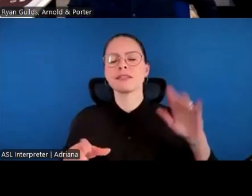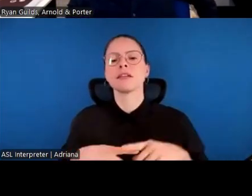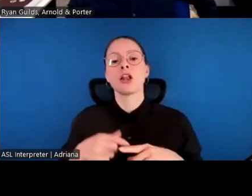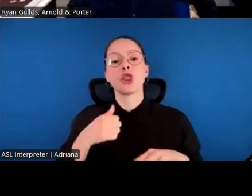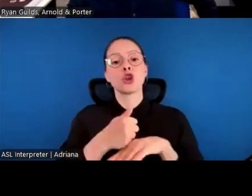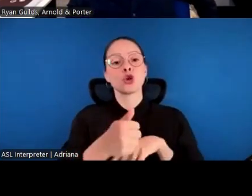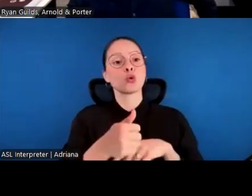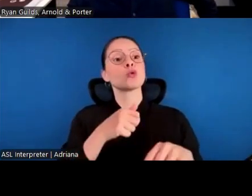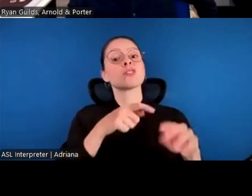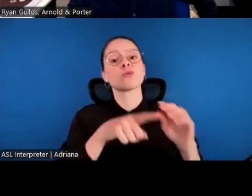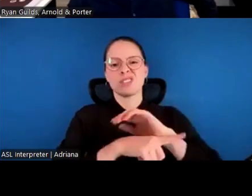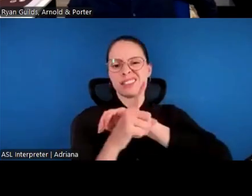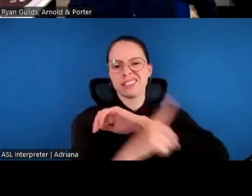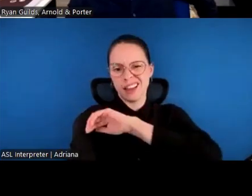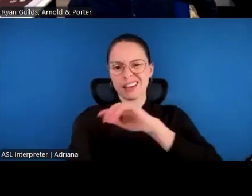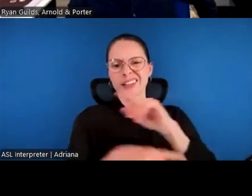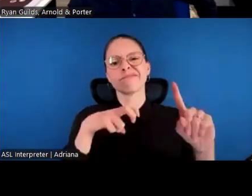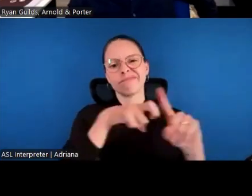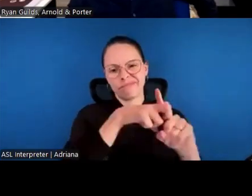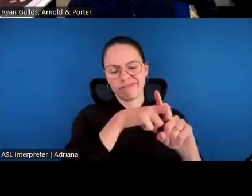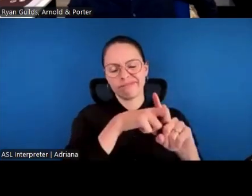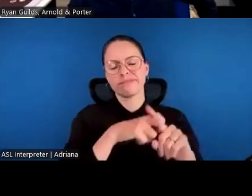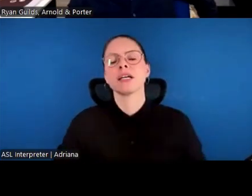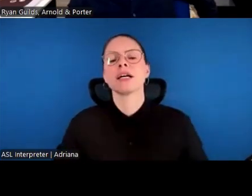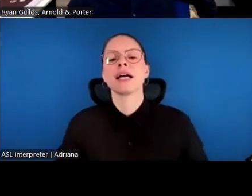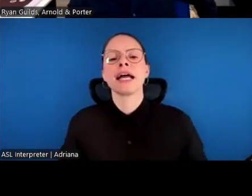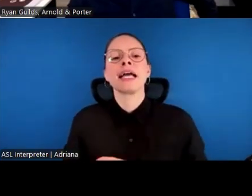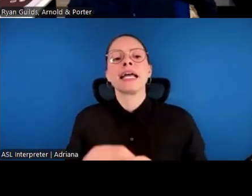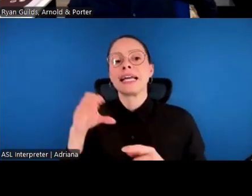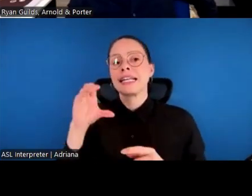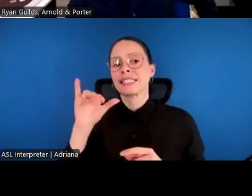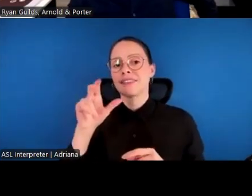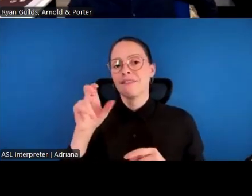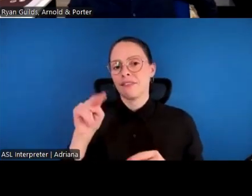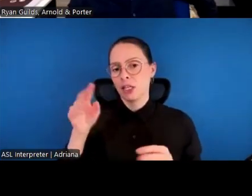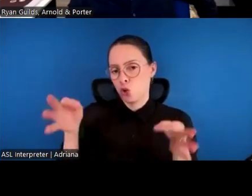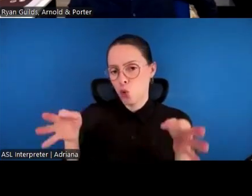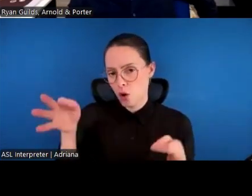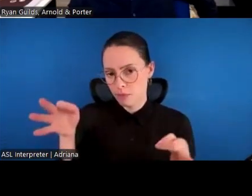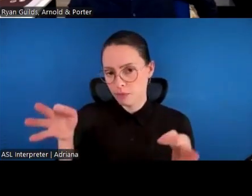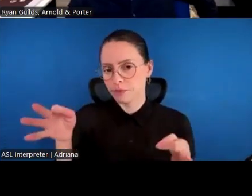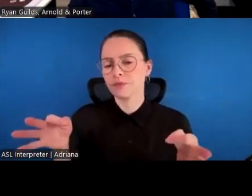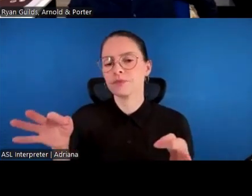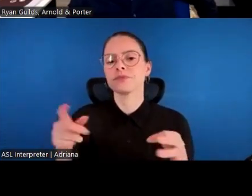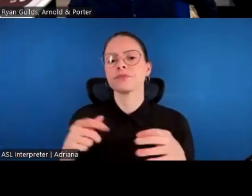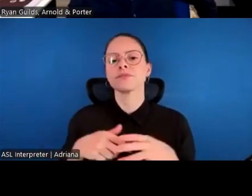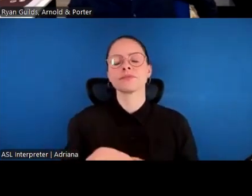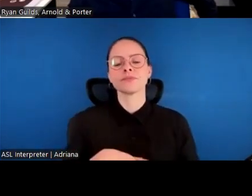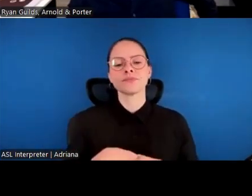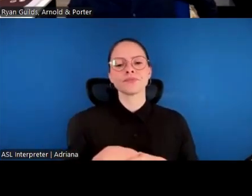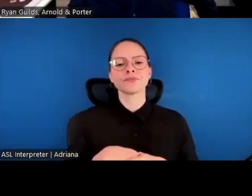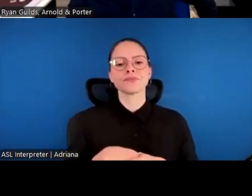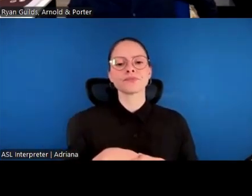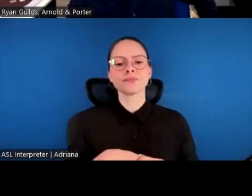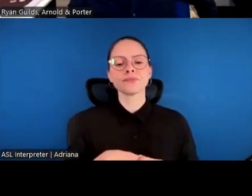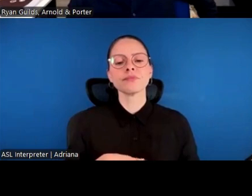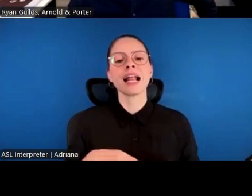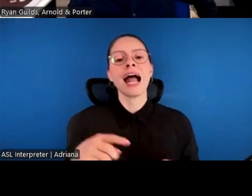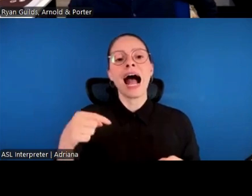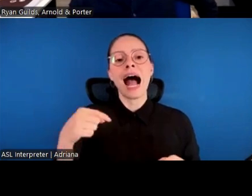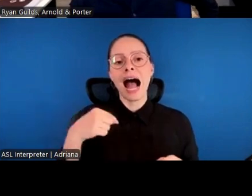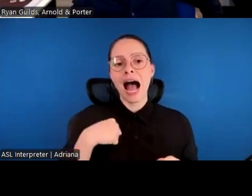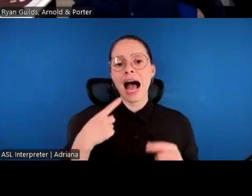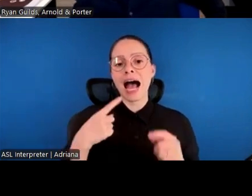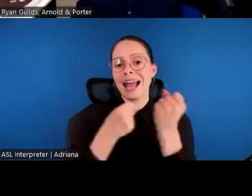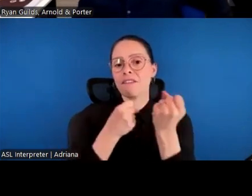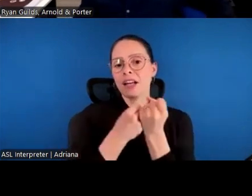30 years in prison in a civilian court, where I was able to advocate in an administrative separation for him when